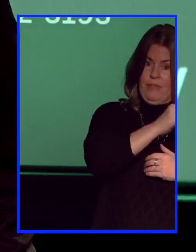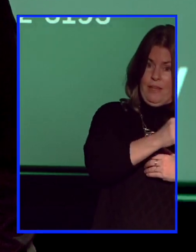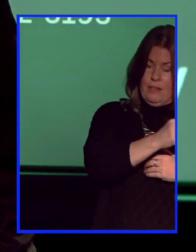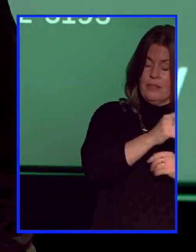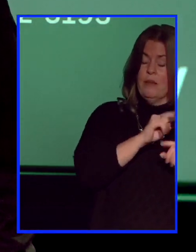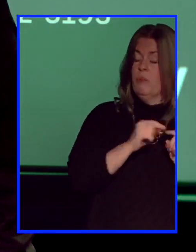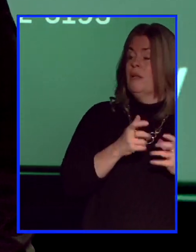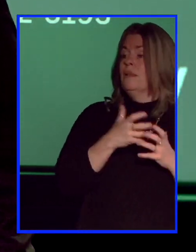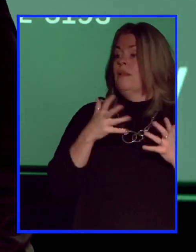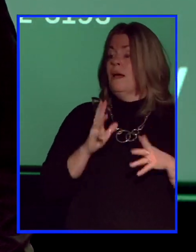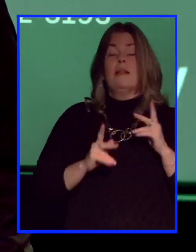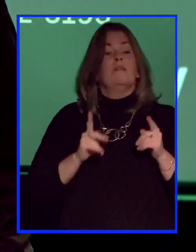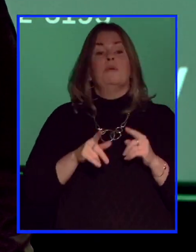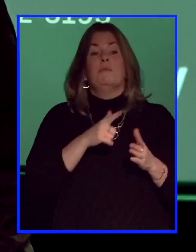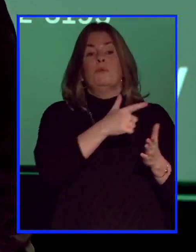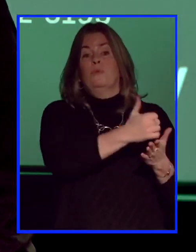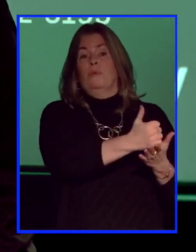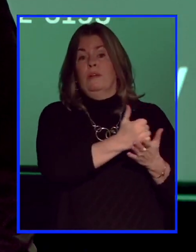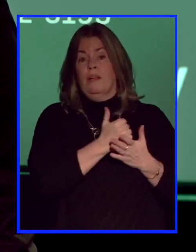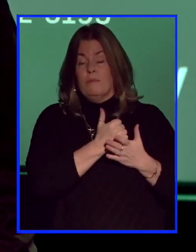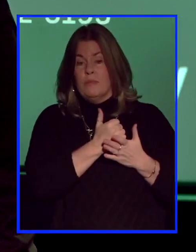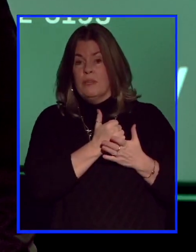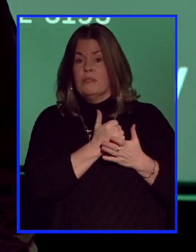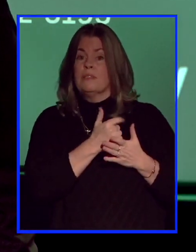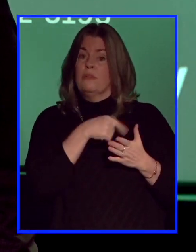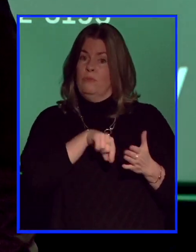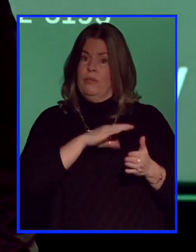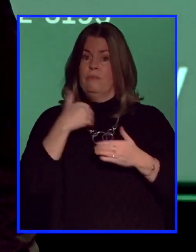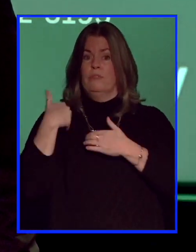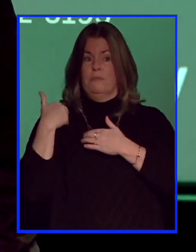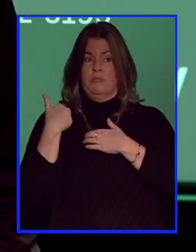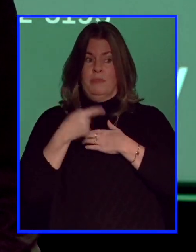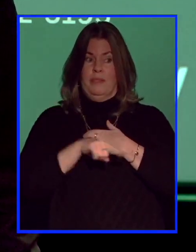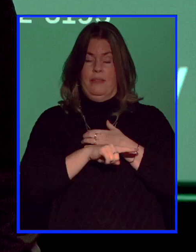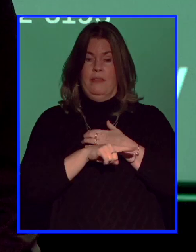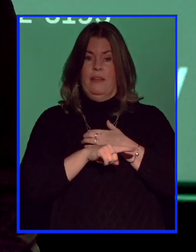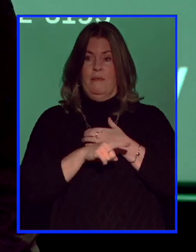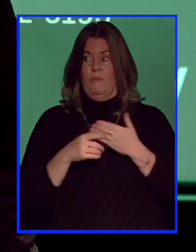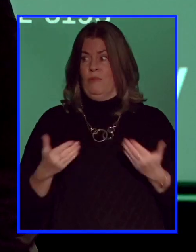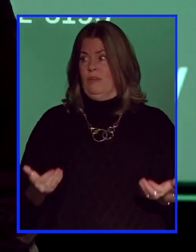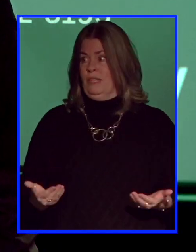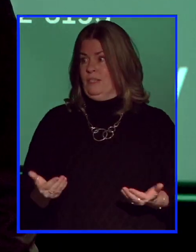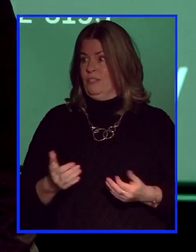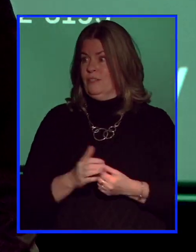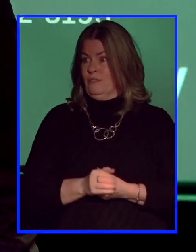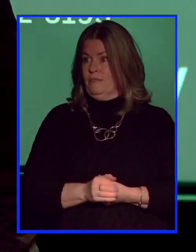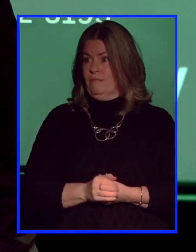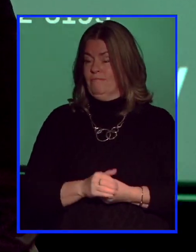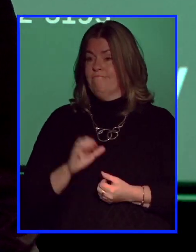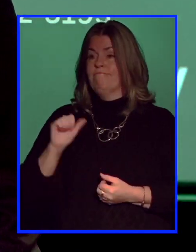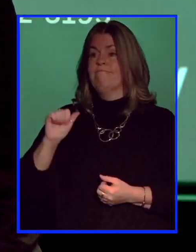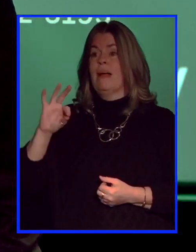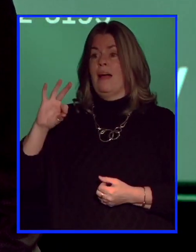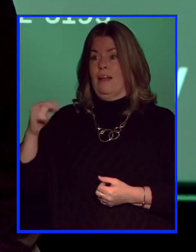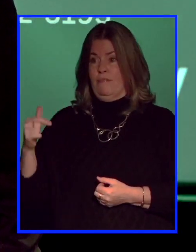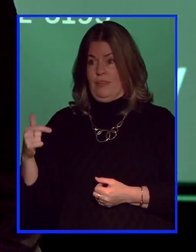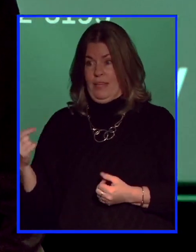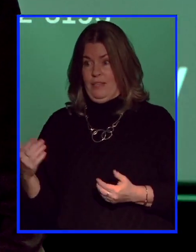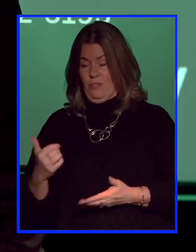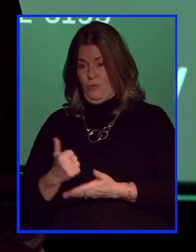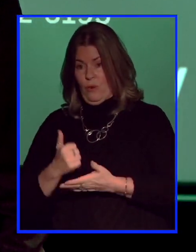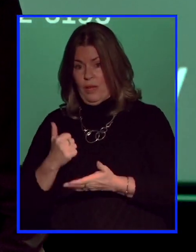us and to whom I believe we continue to have an obligation are. And the folks, Afghans who helped us and are